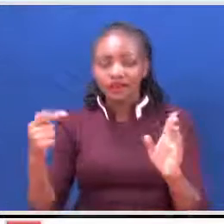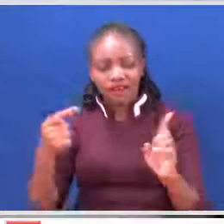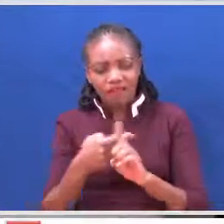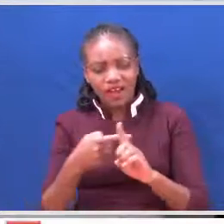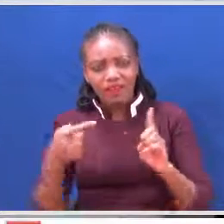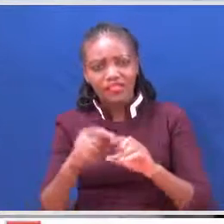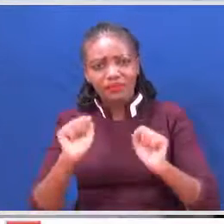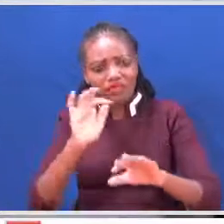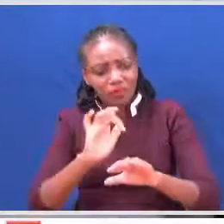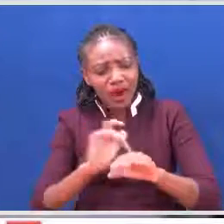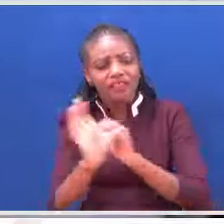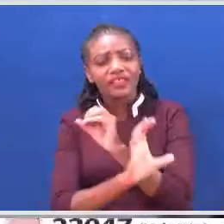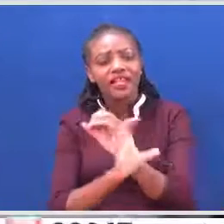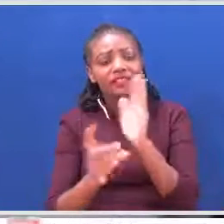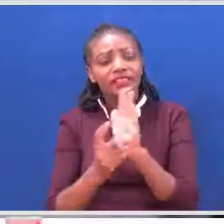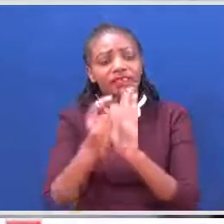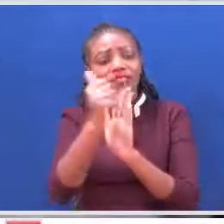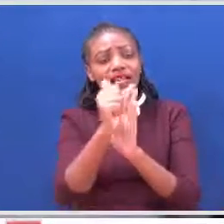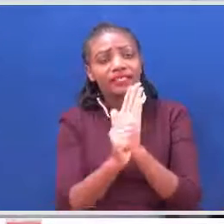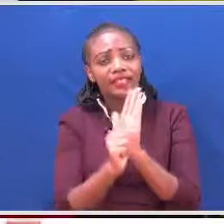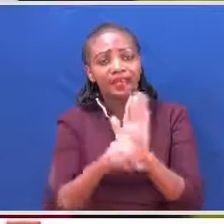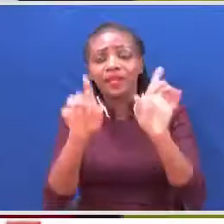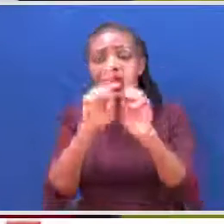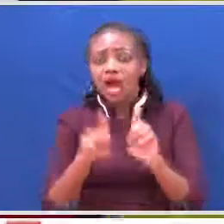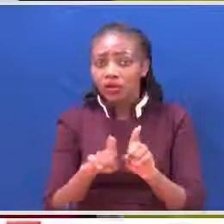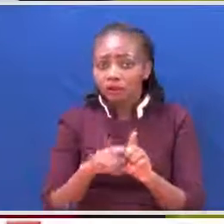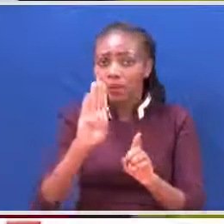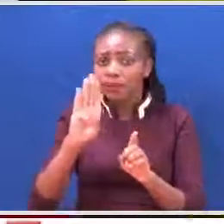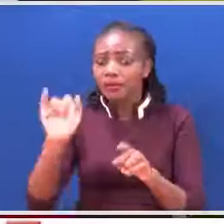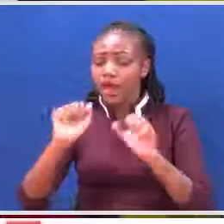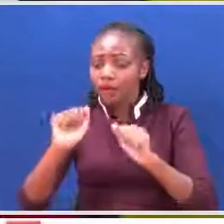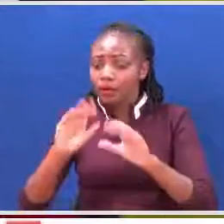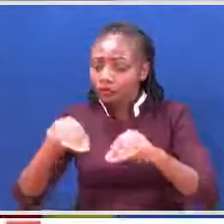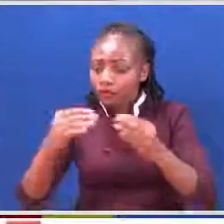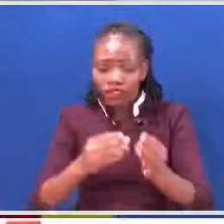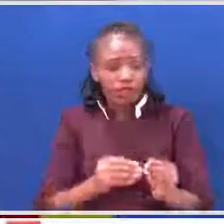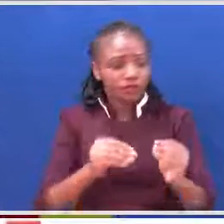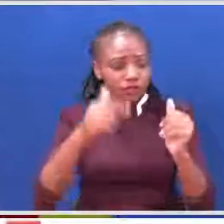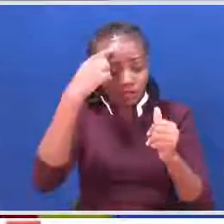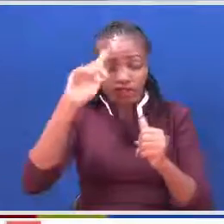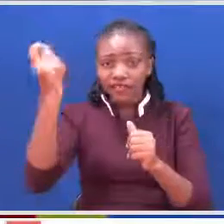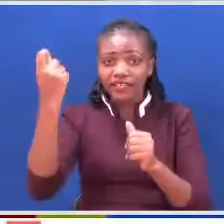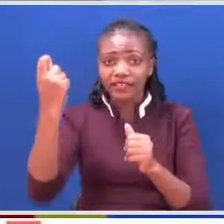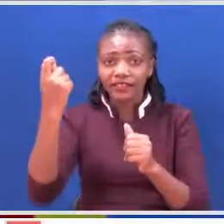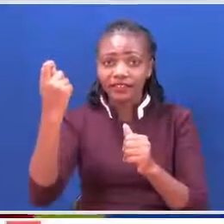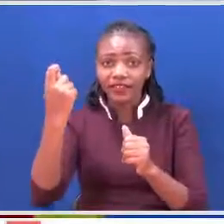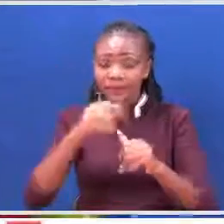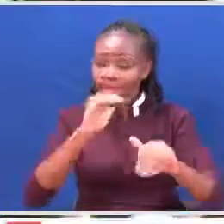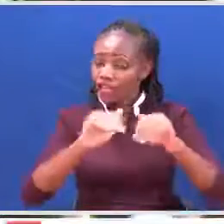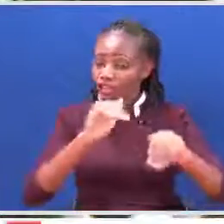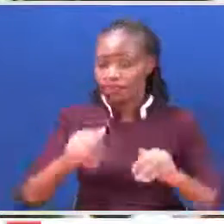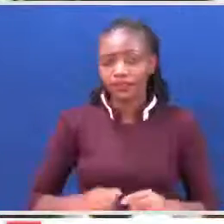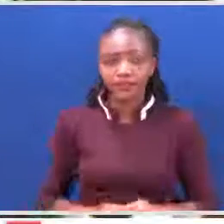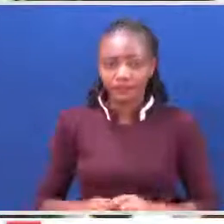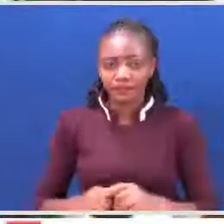country's developmental agenda, and as such, the BBI will provide a solution for Kenya's divisive elections.